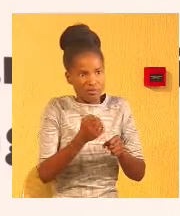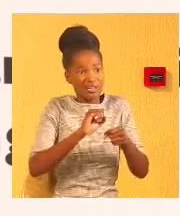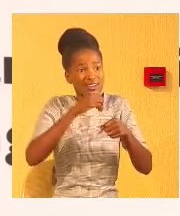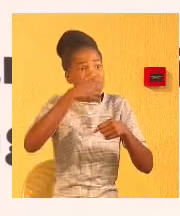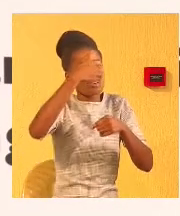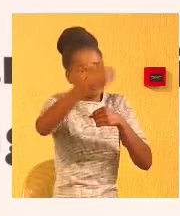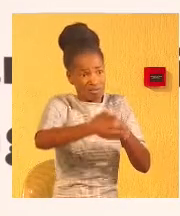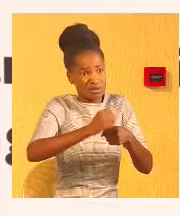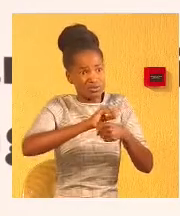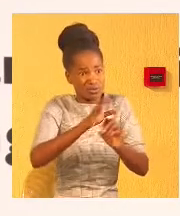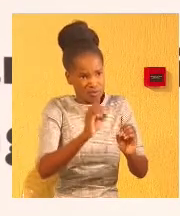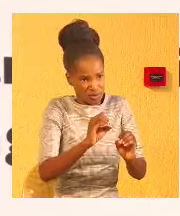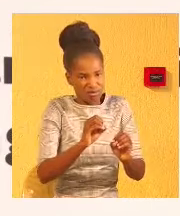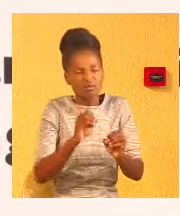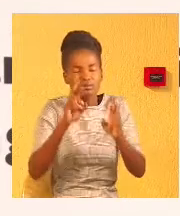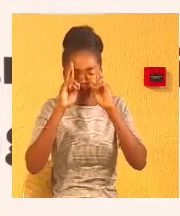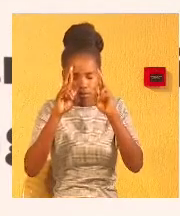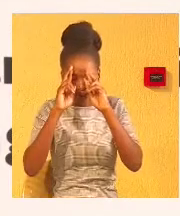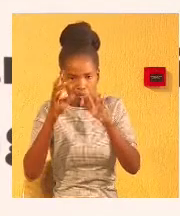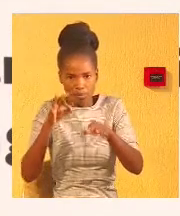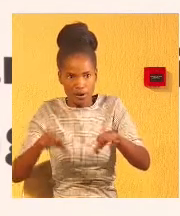sector. As a way forward,